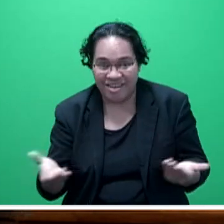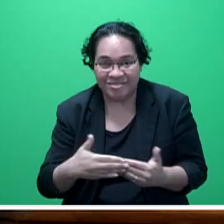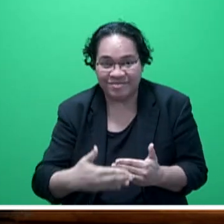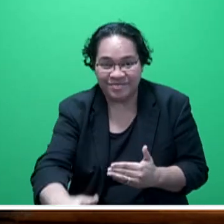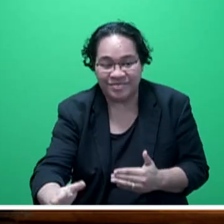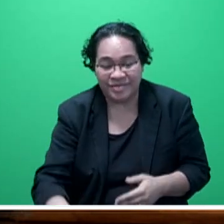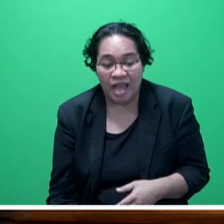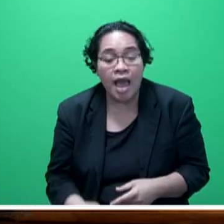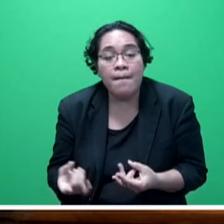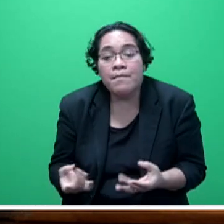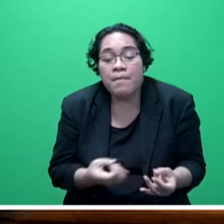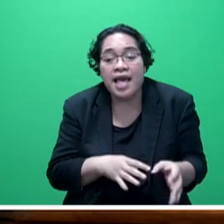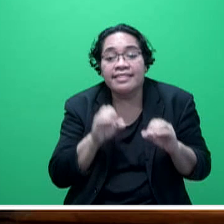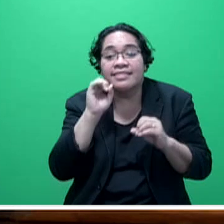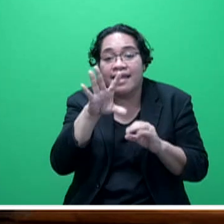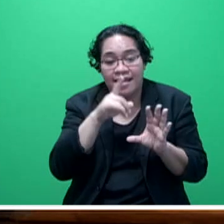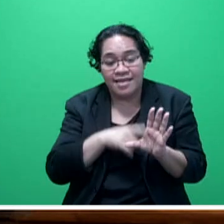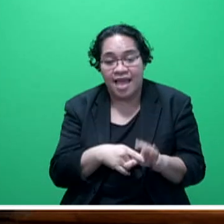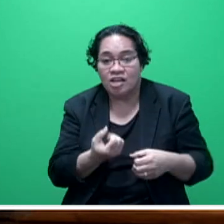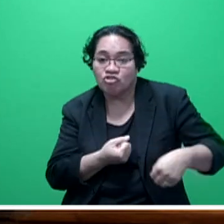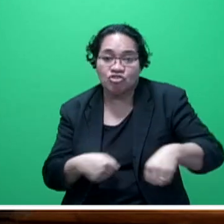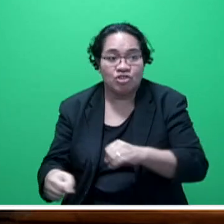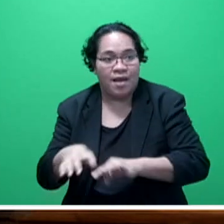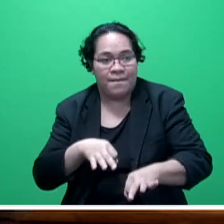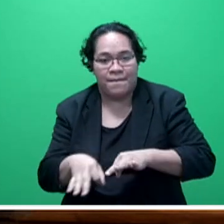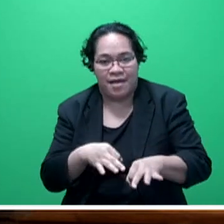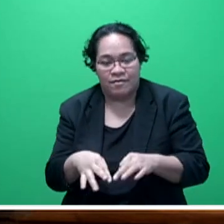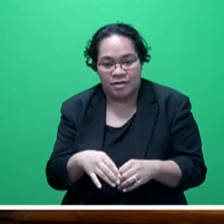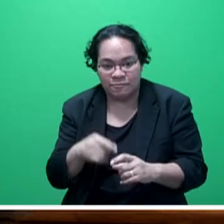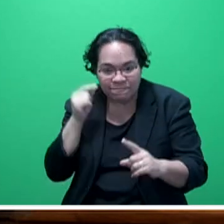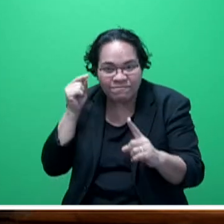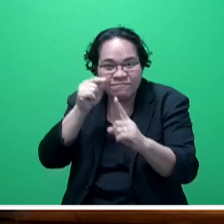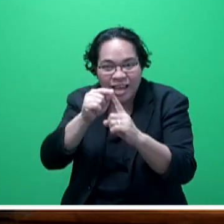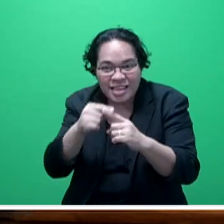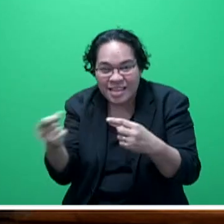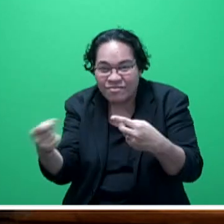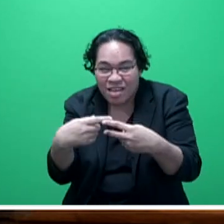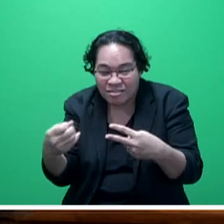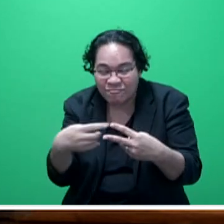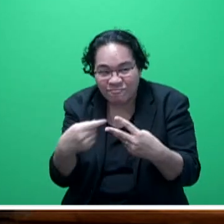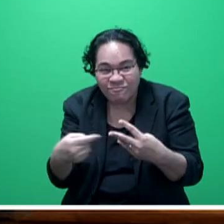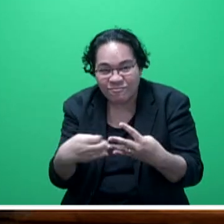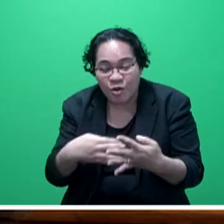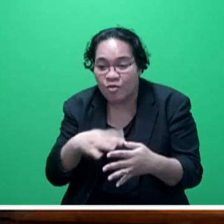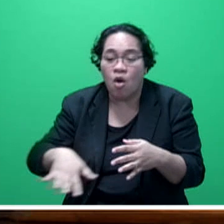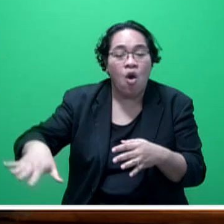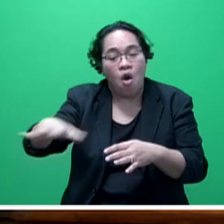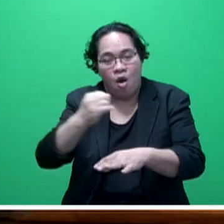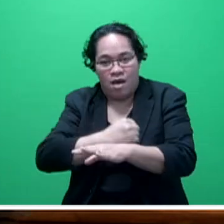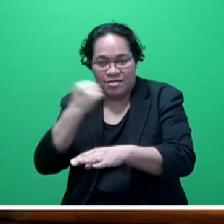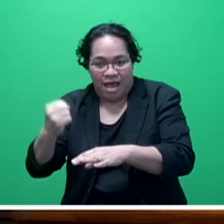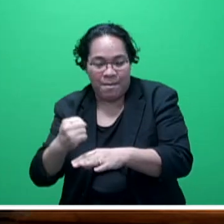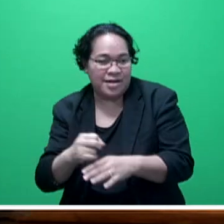a 10-year strategic plan targeting effective coordination with all government and